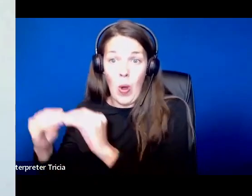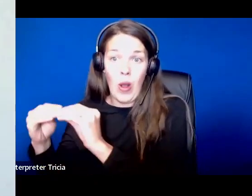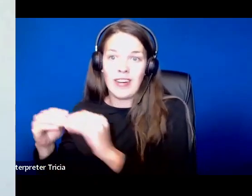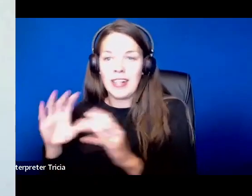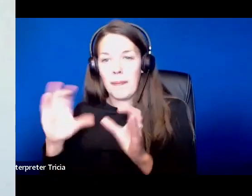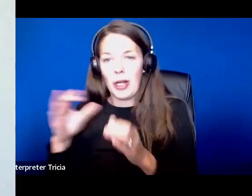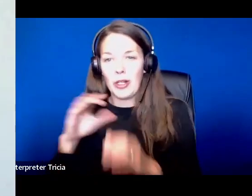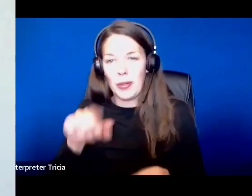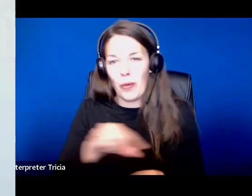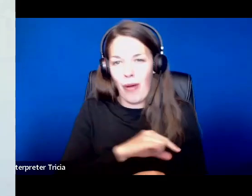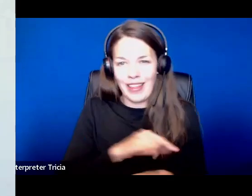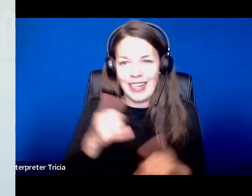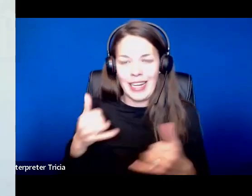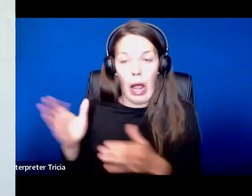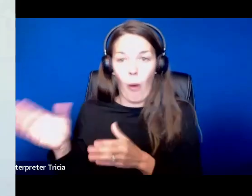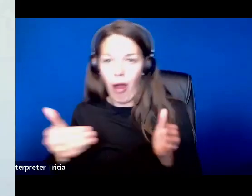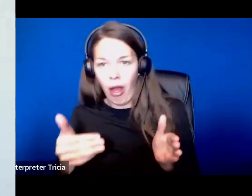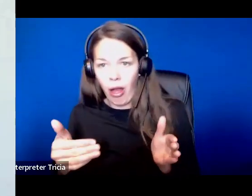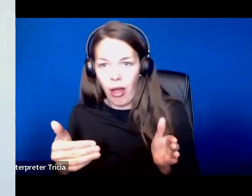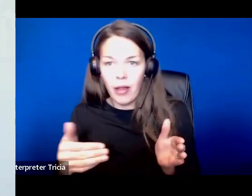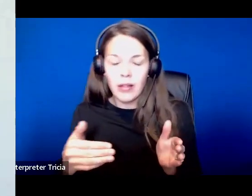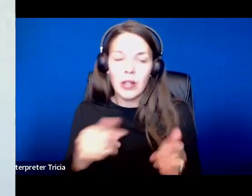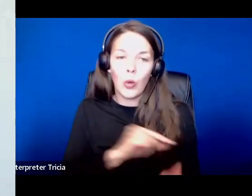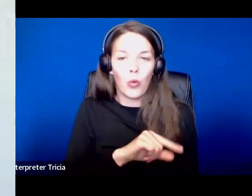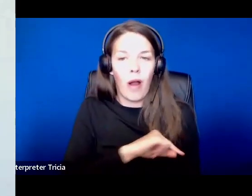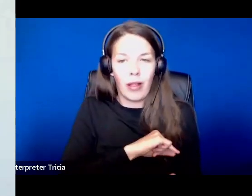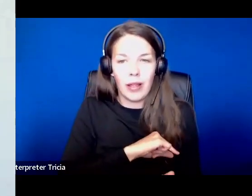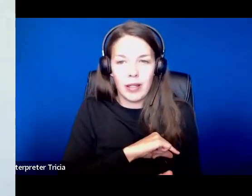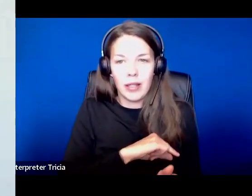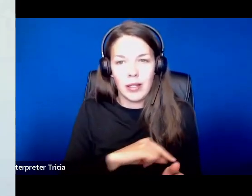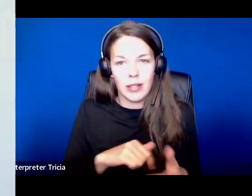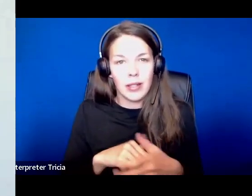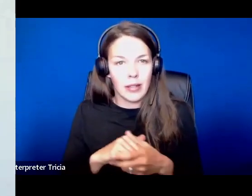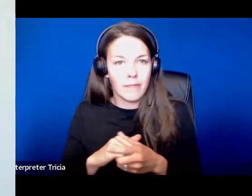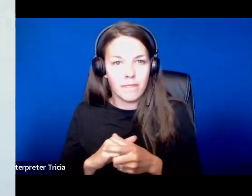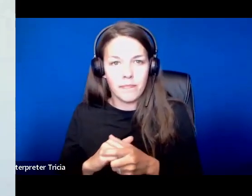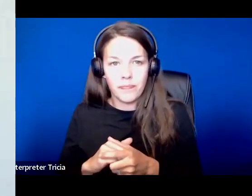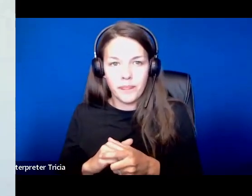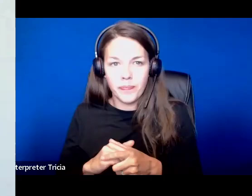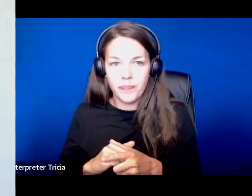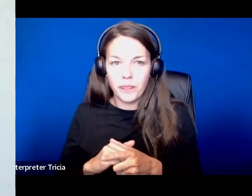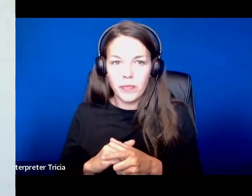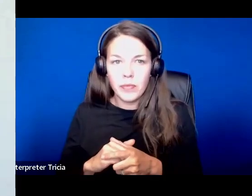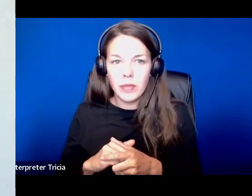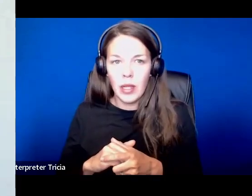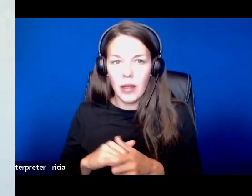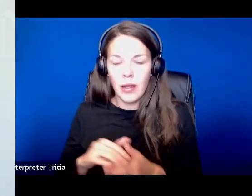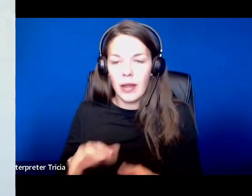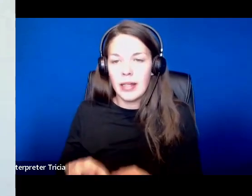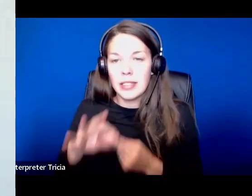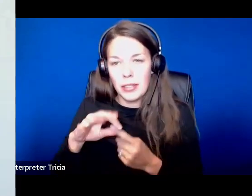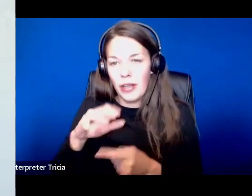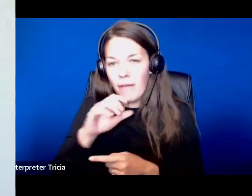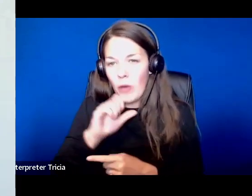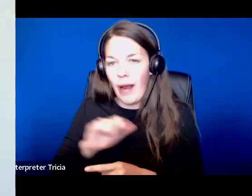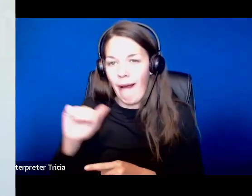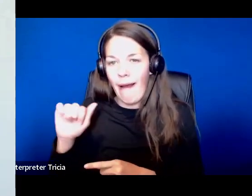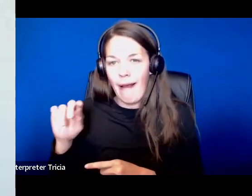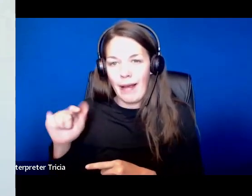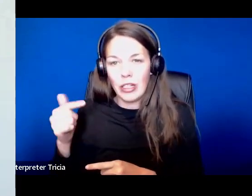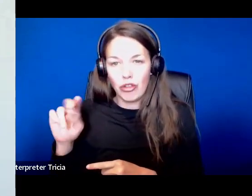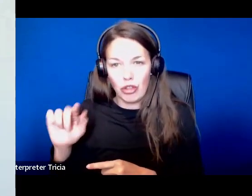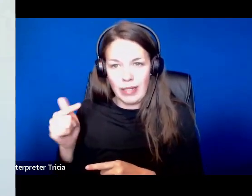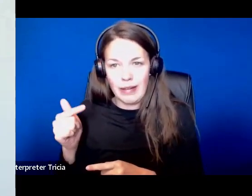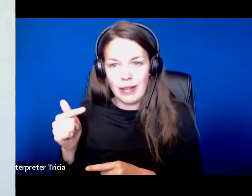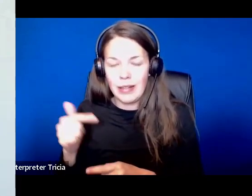now we're refocusing and regenerating to that more of the quality, especially for our aging. And we've